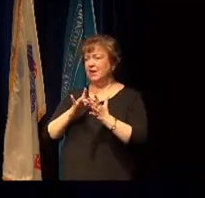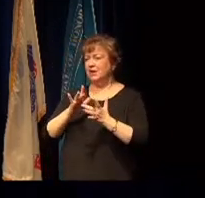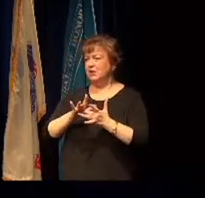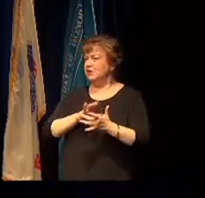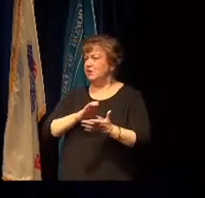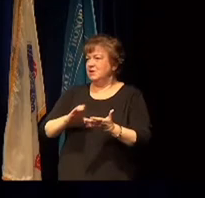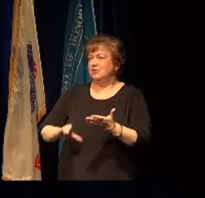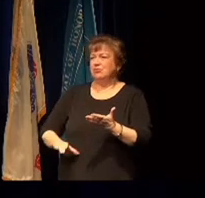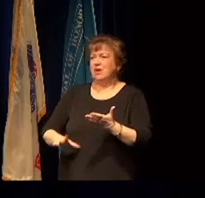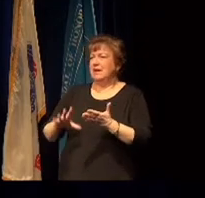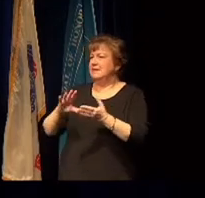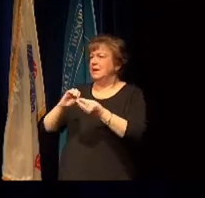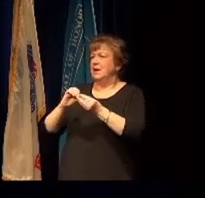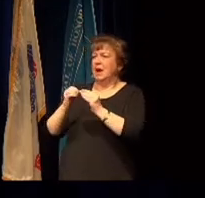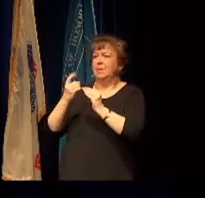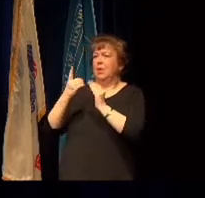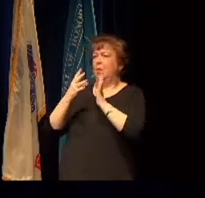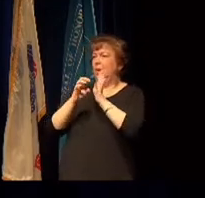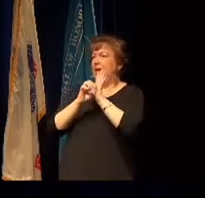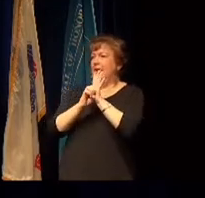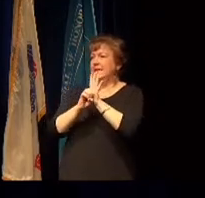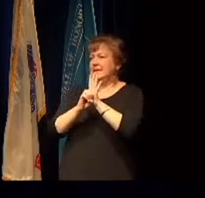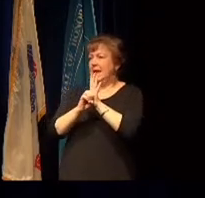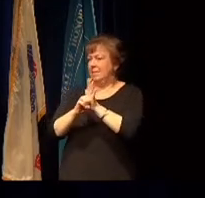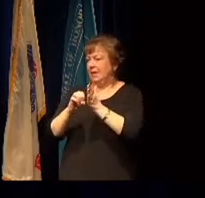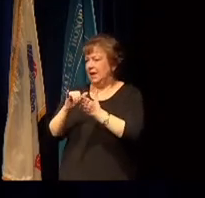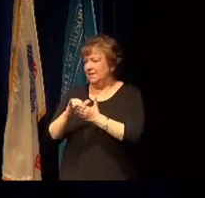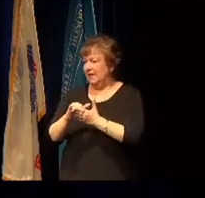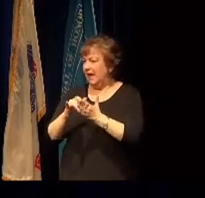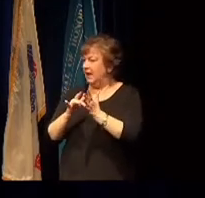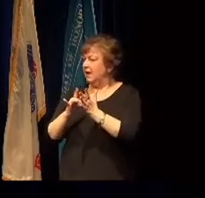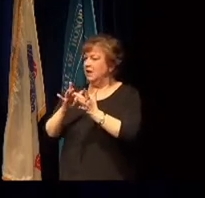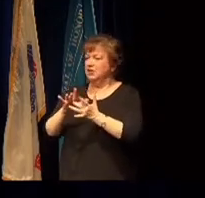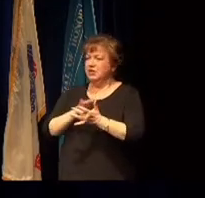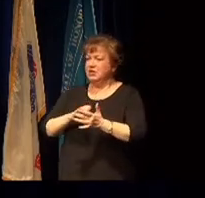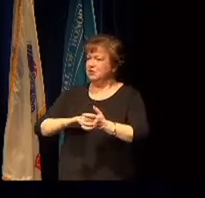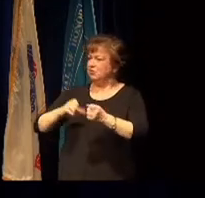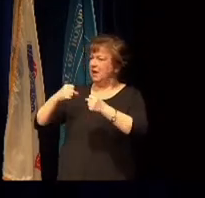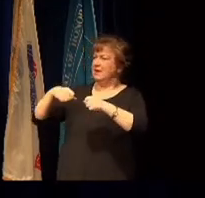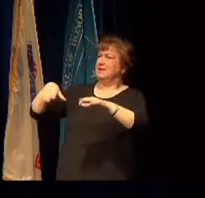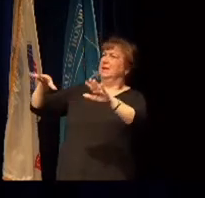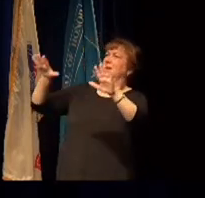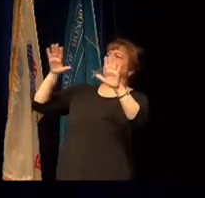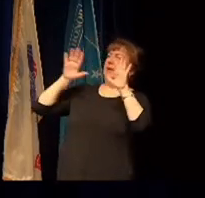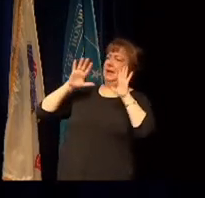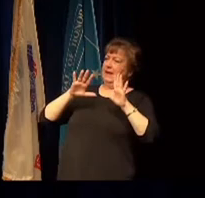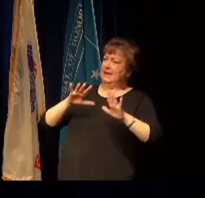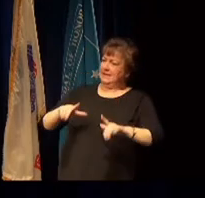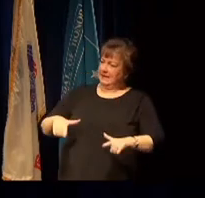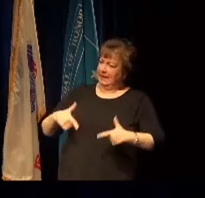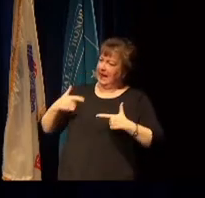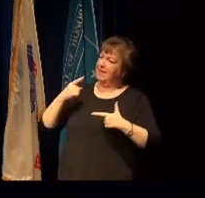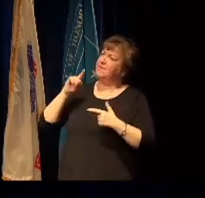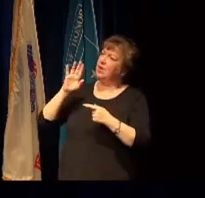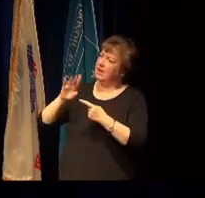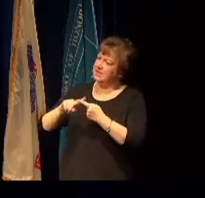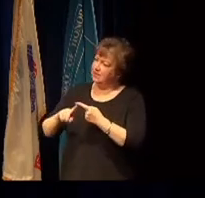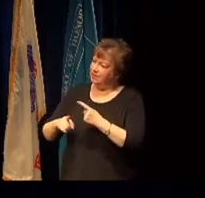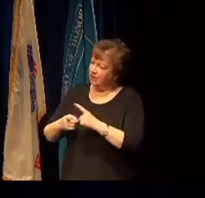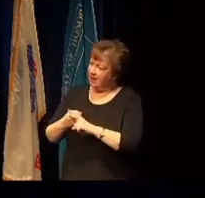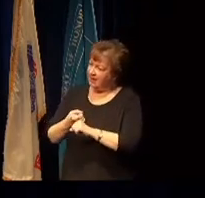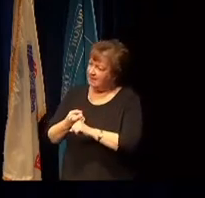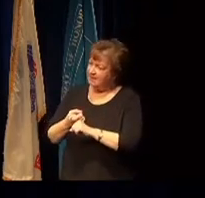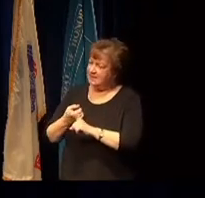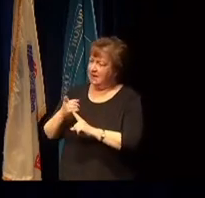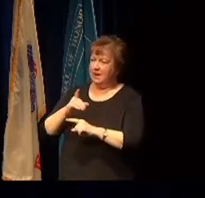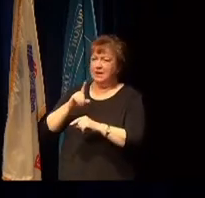the number one example. He laid down his life for his friends. And so what